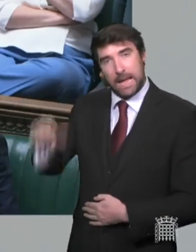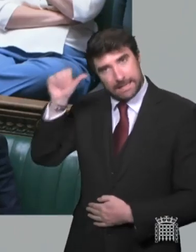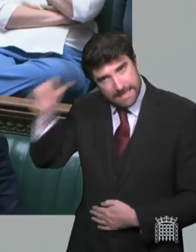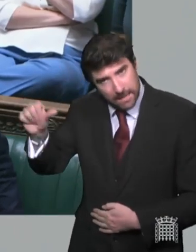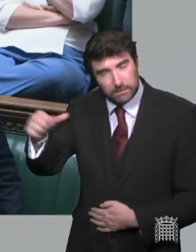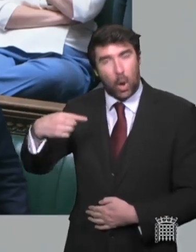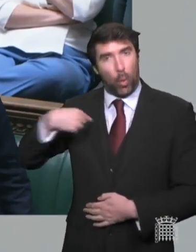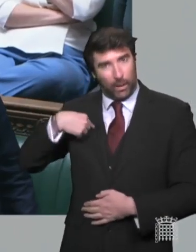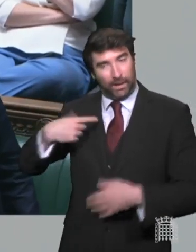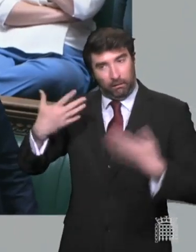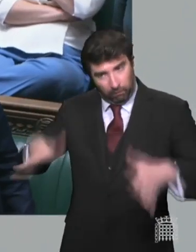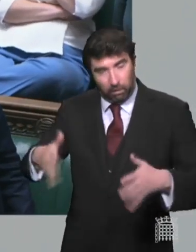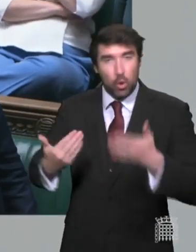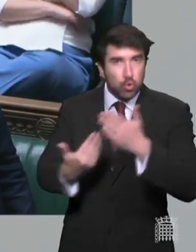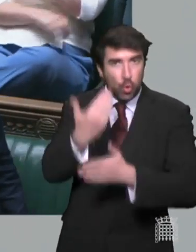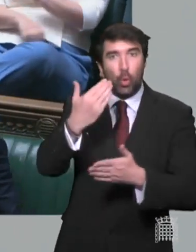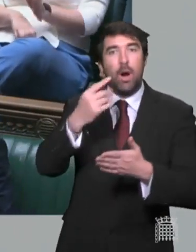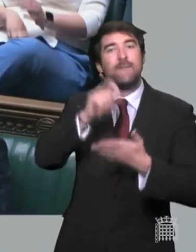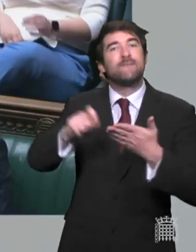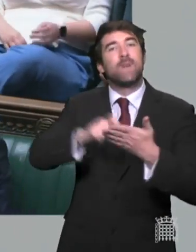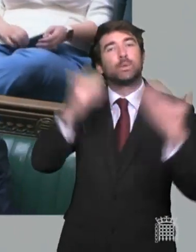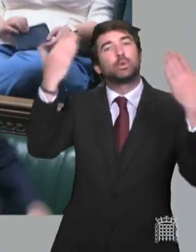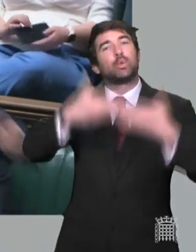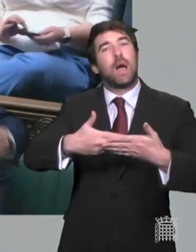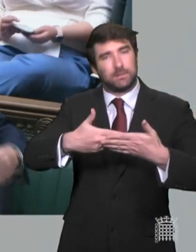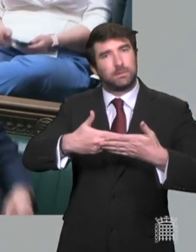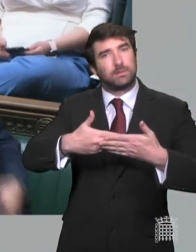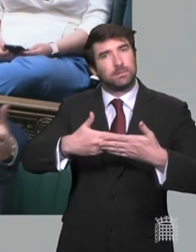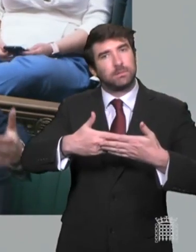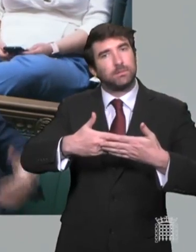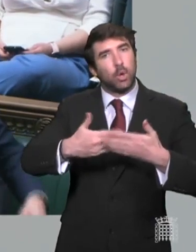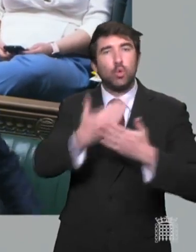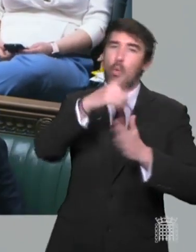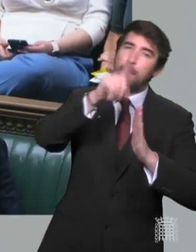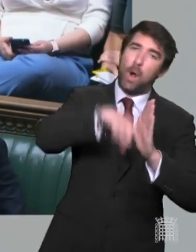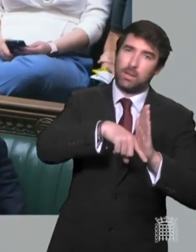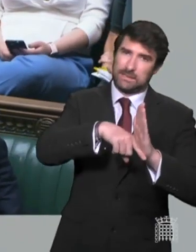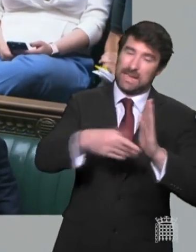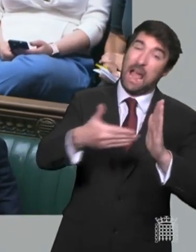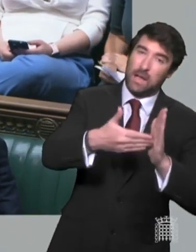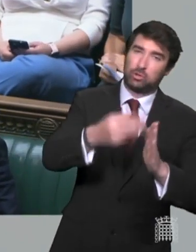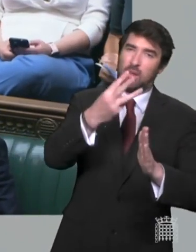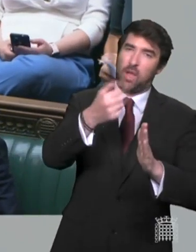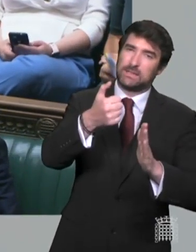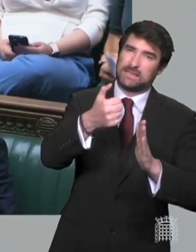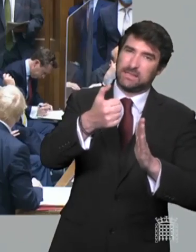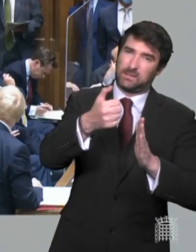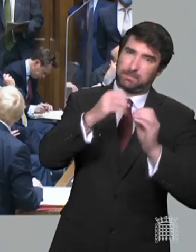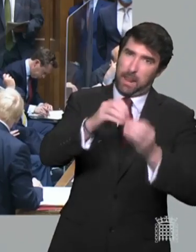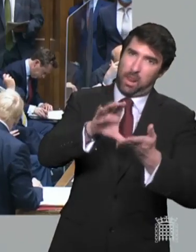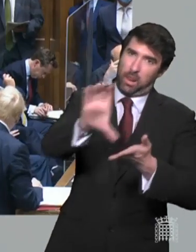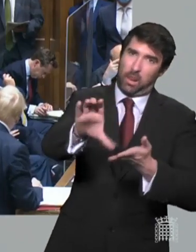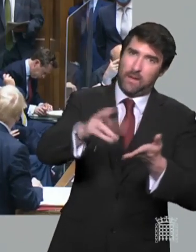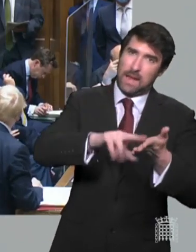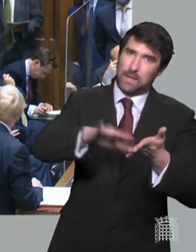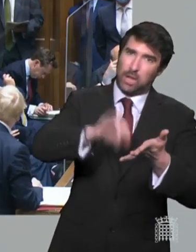forward tonight. And I'm absolutely astonished that the party of Nye Bevan has repeated or confirmed today that they're not going to vote for that.